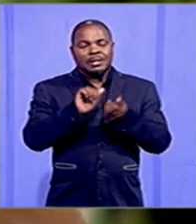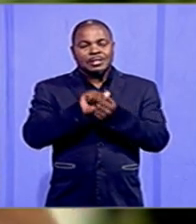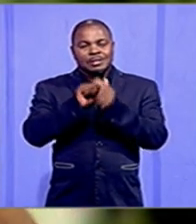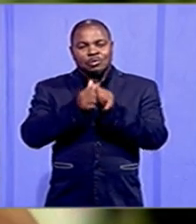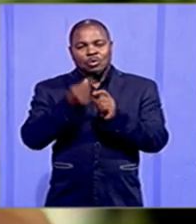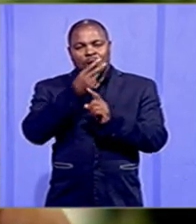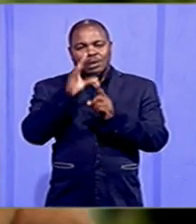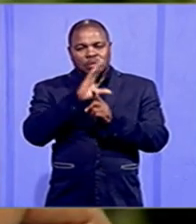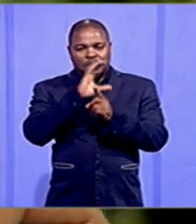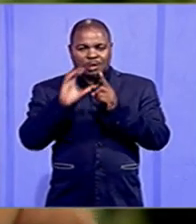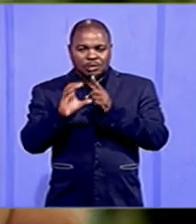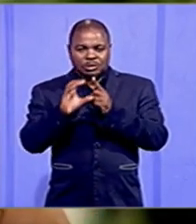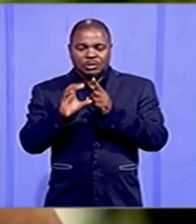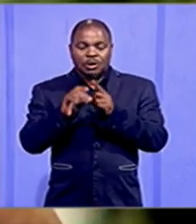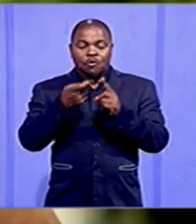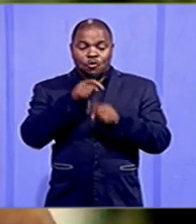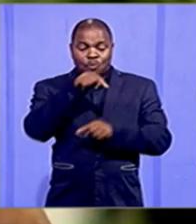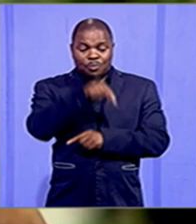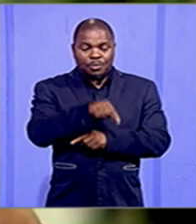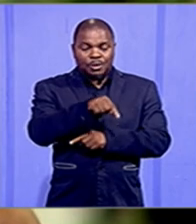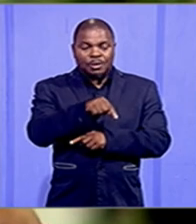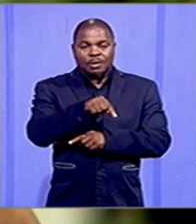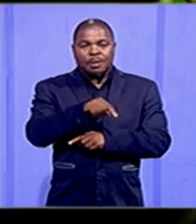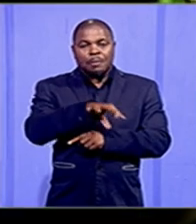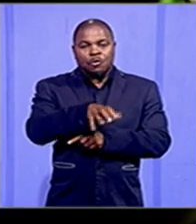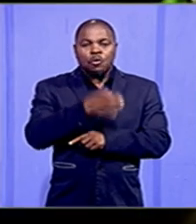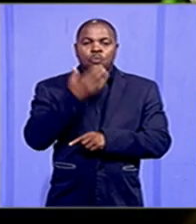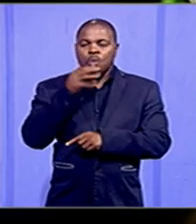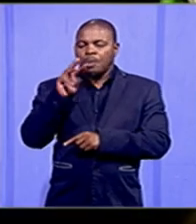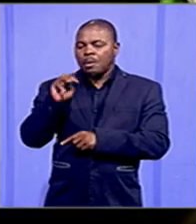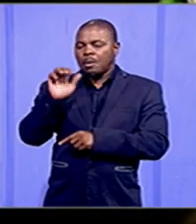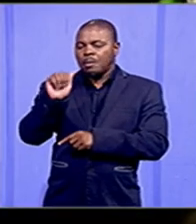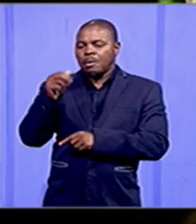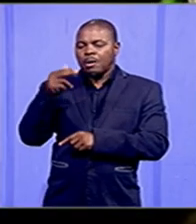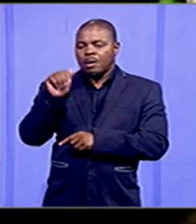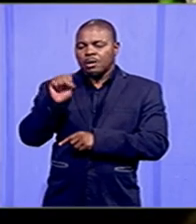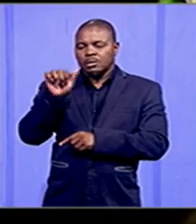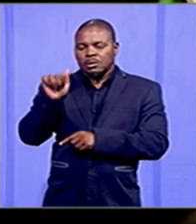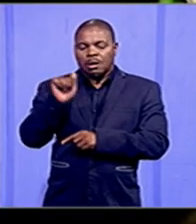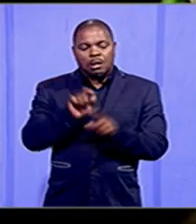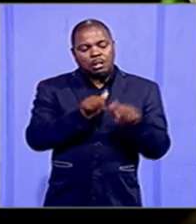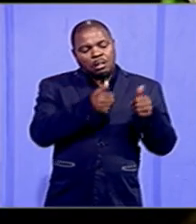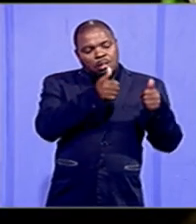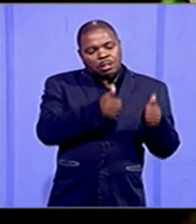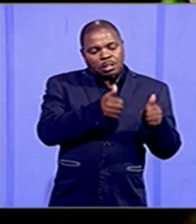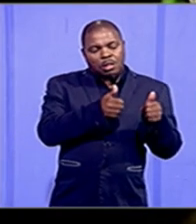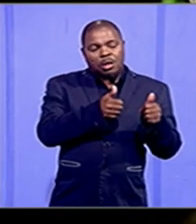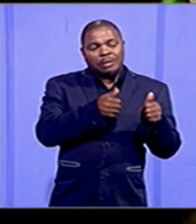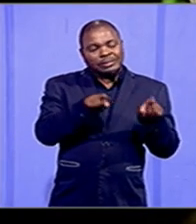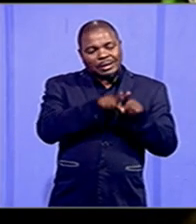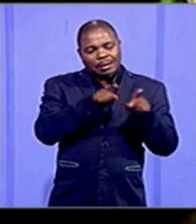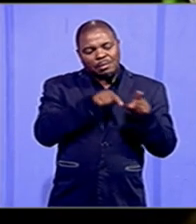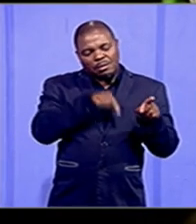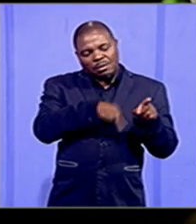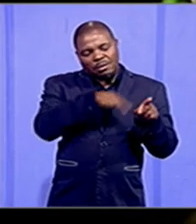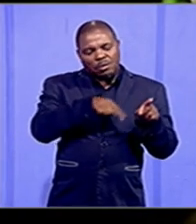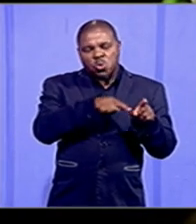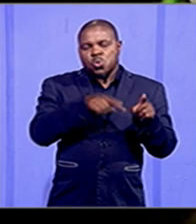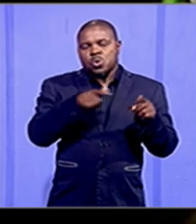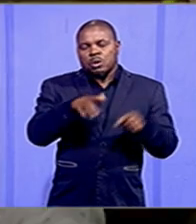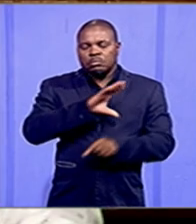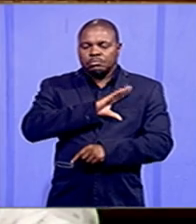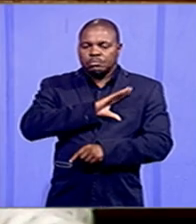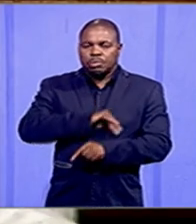bonono lebo chaba profe nsing di makazo mahasa ya neng adula haofile mahwe urobe ile maikuto.